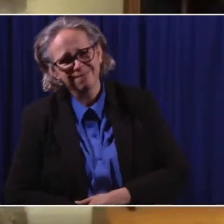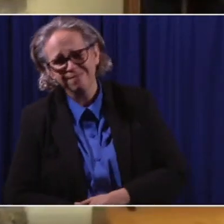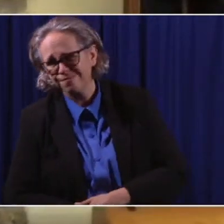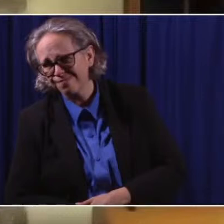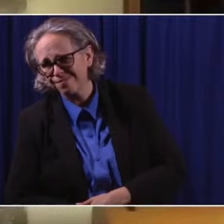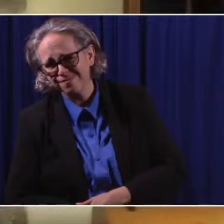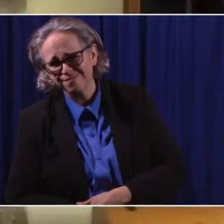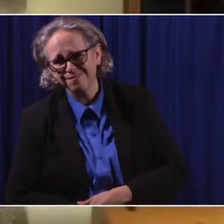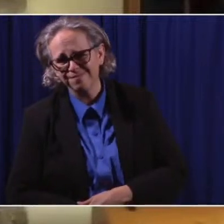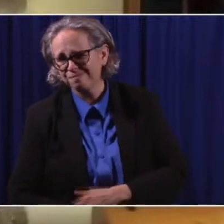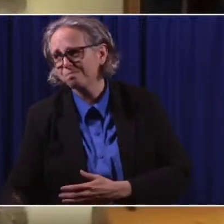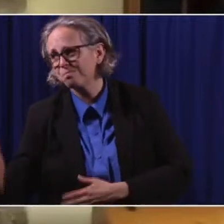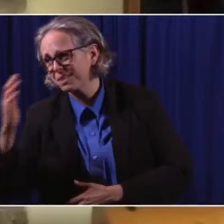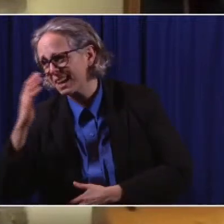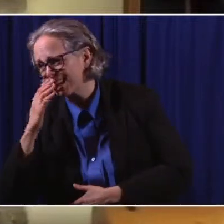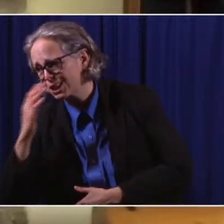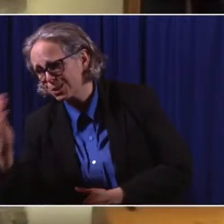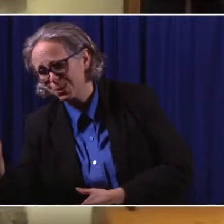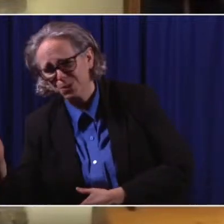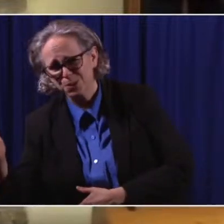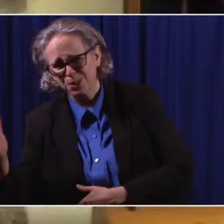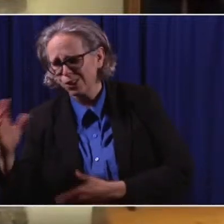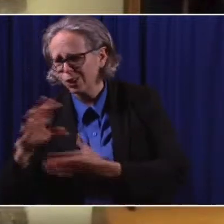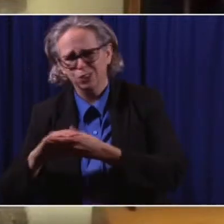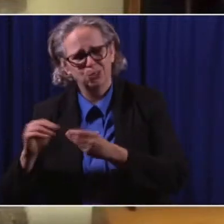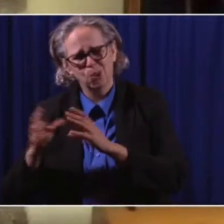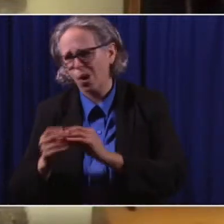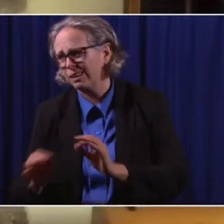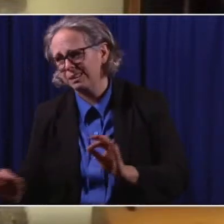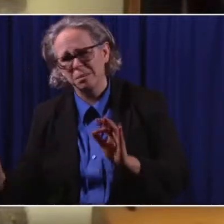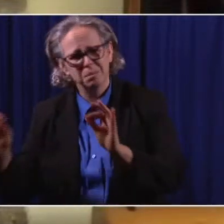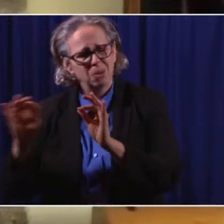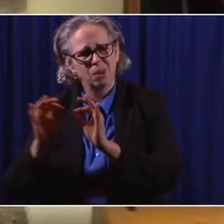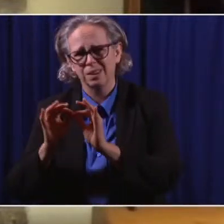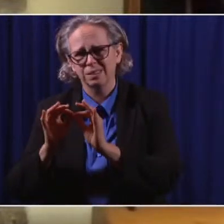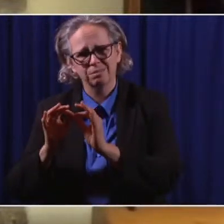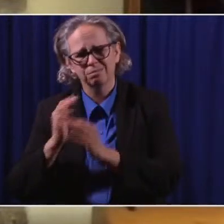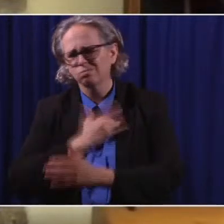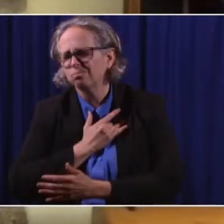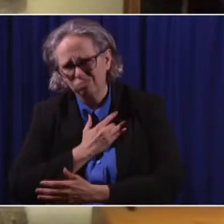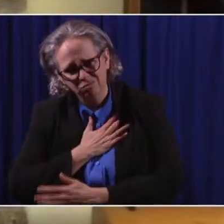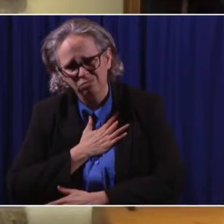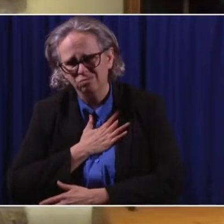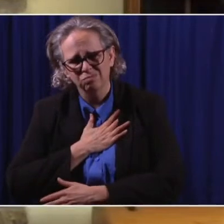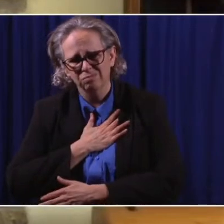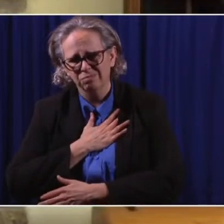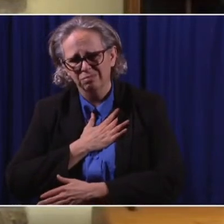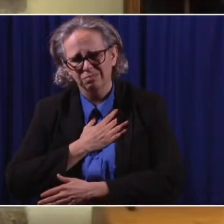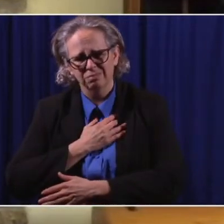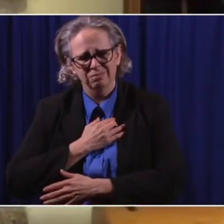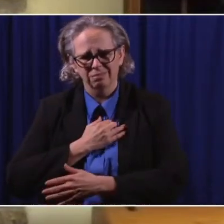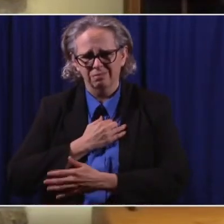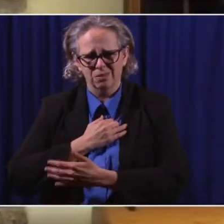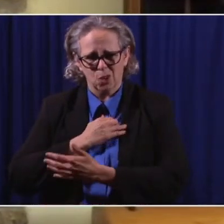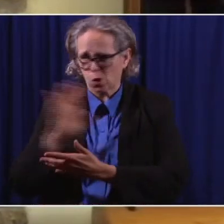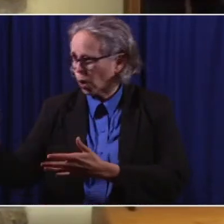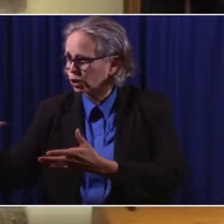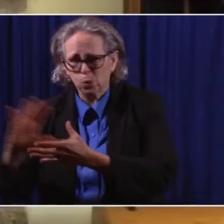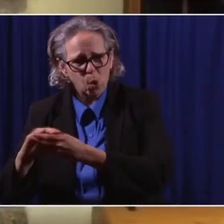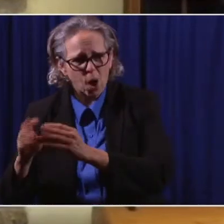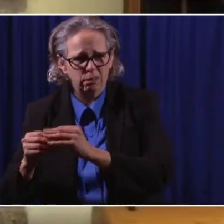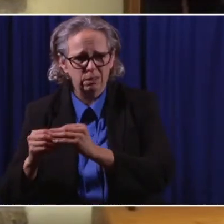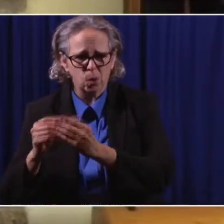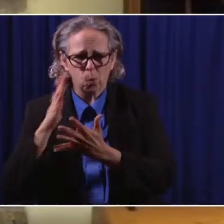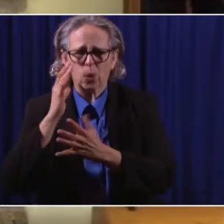that getting that story out, we'll never know, but I'm sure it will save lives. It will save other people from some real